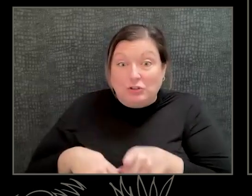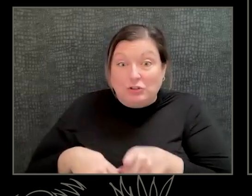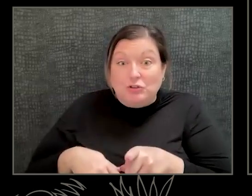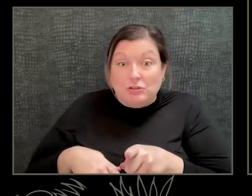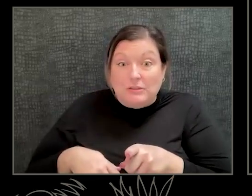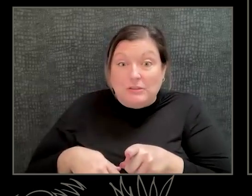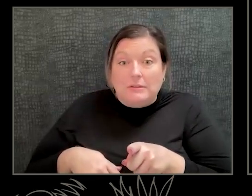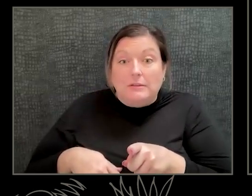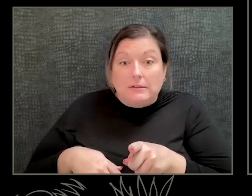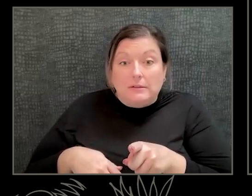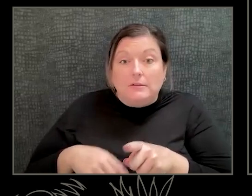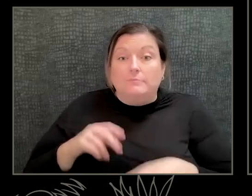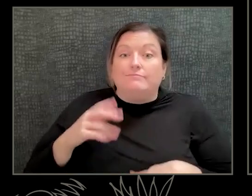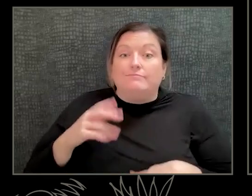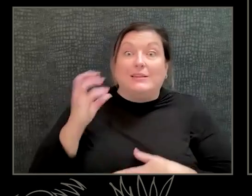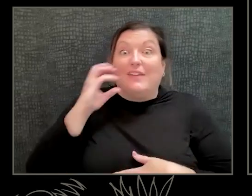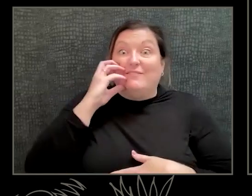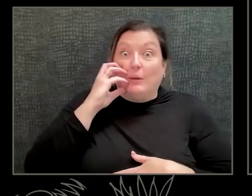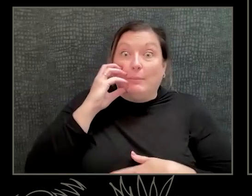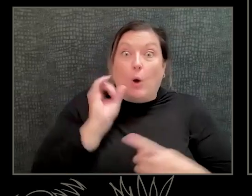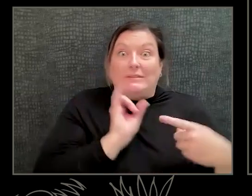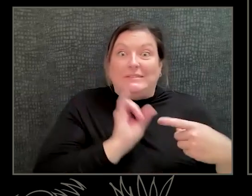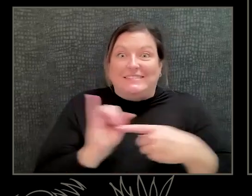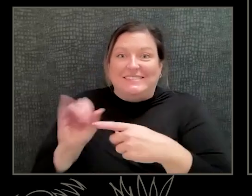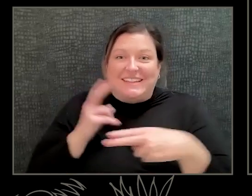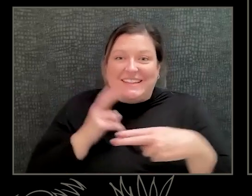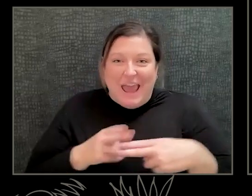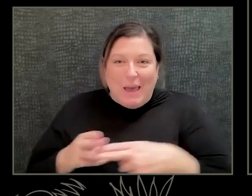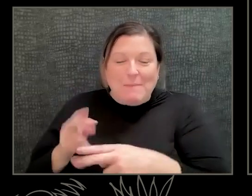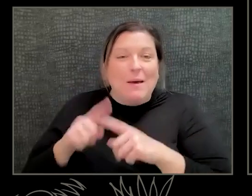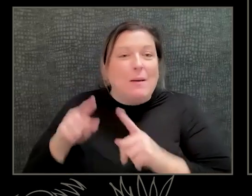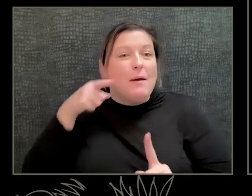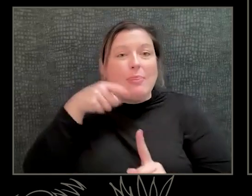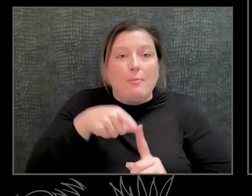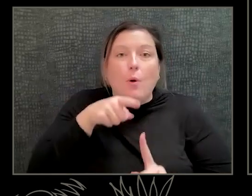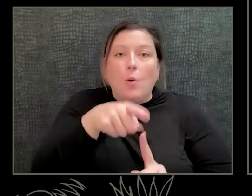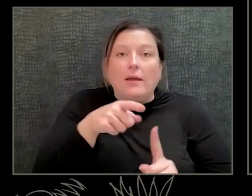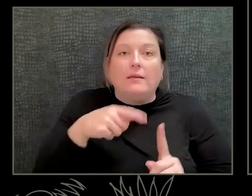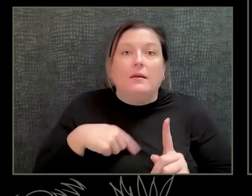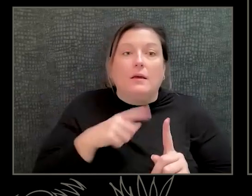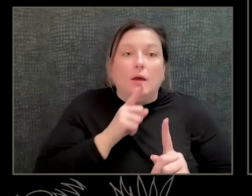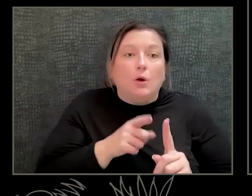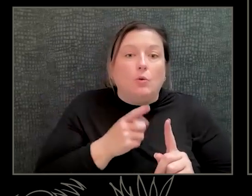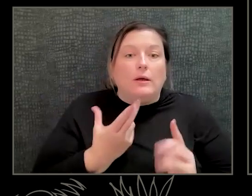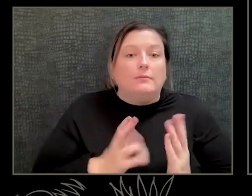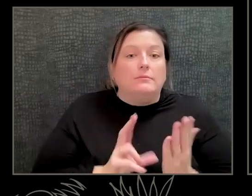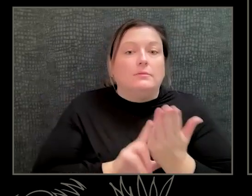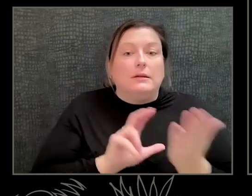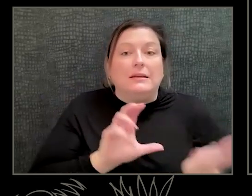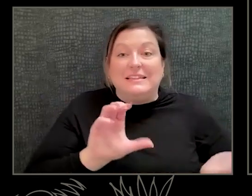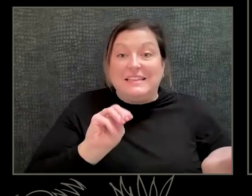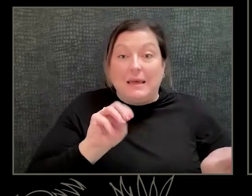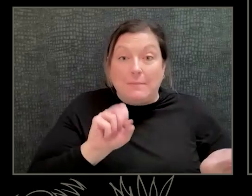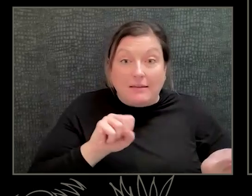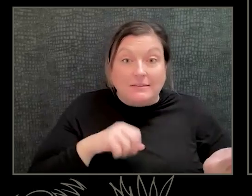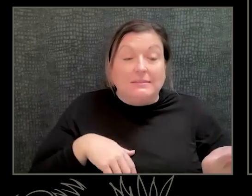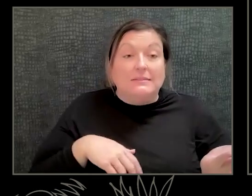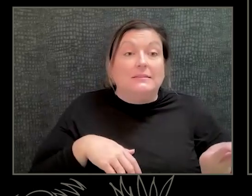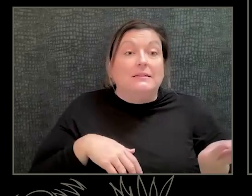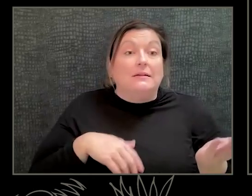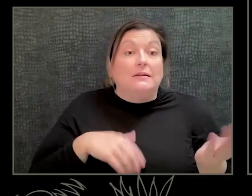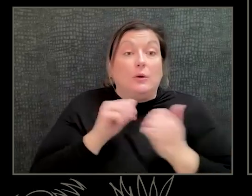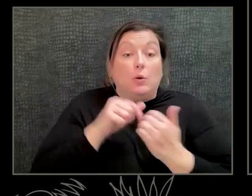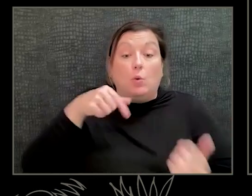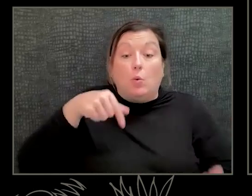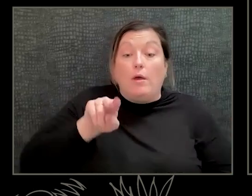but the point of it is that it subscribed to the CMS with that query the way that the